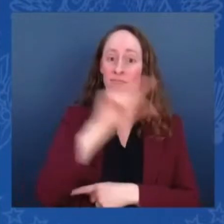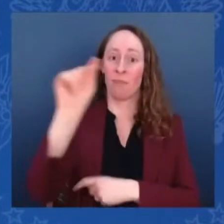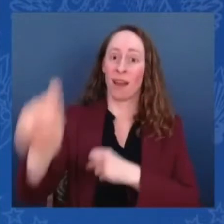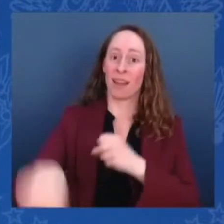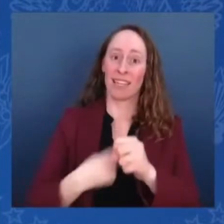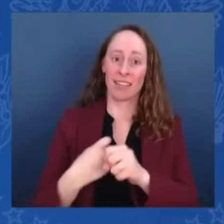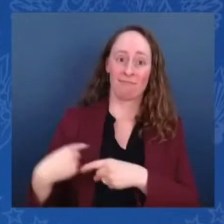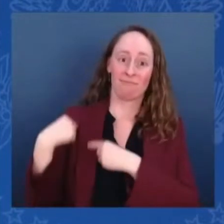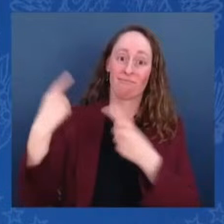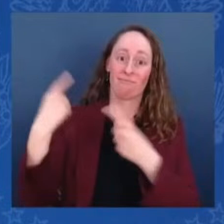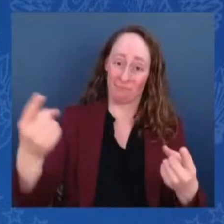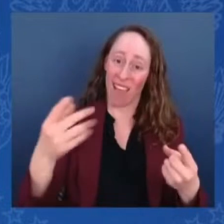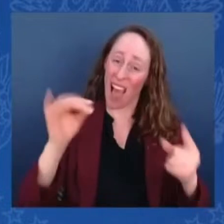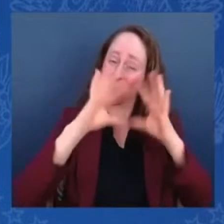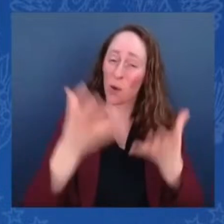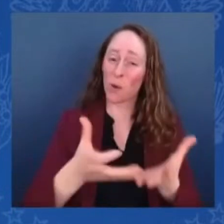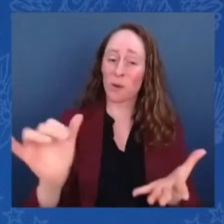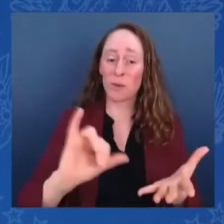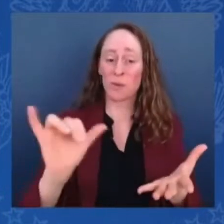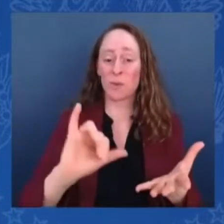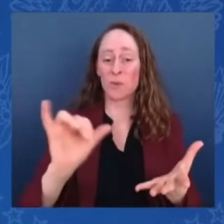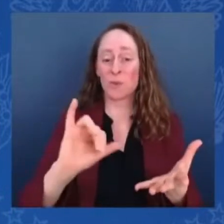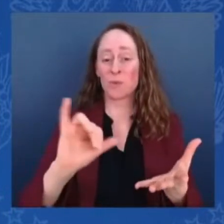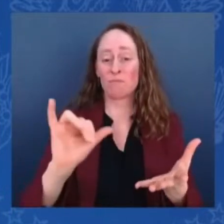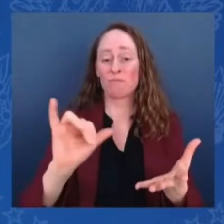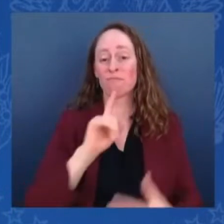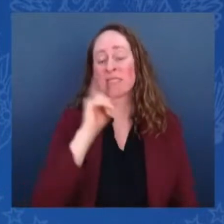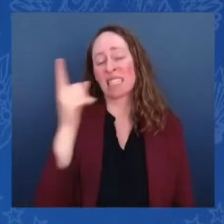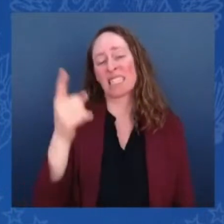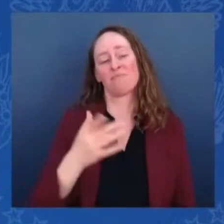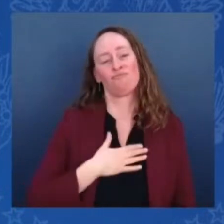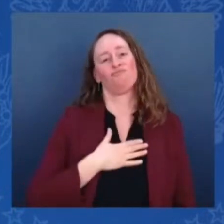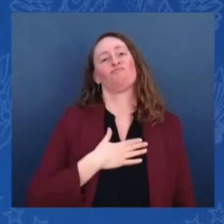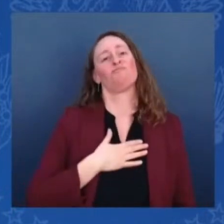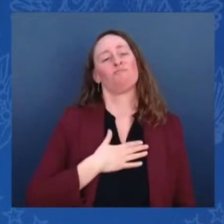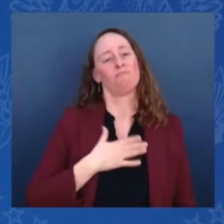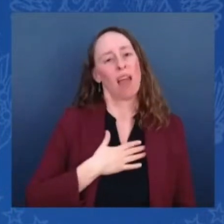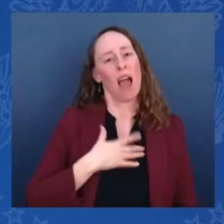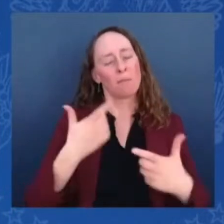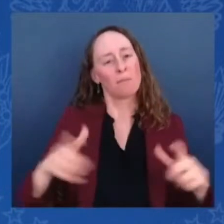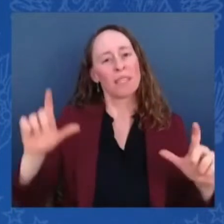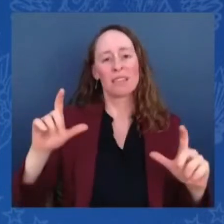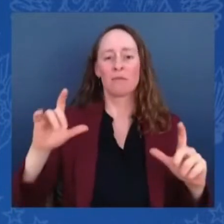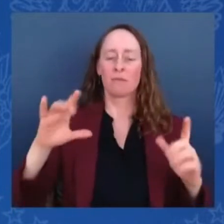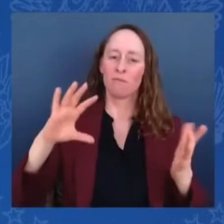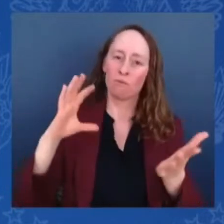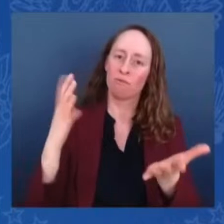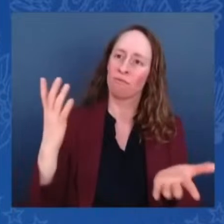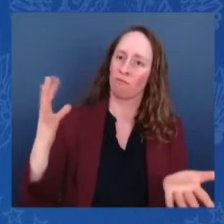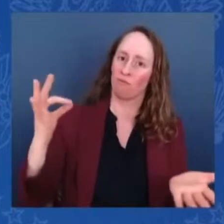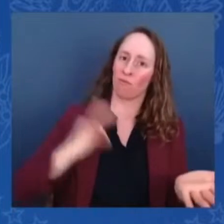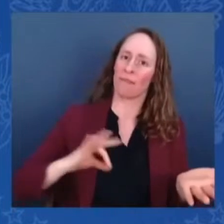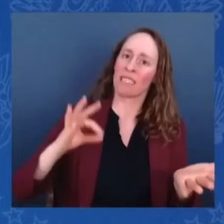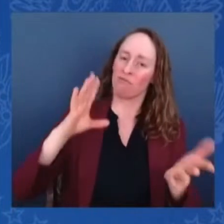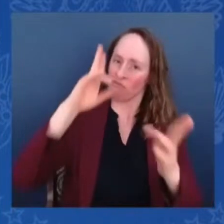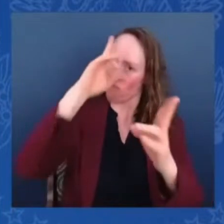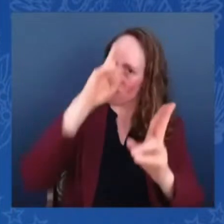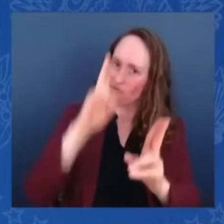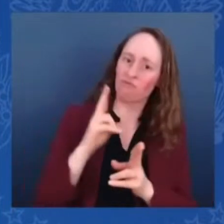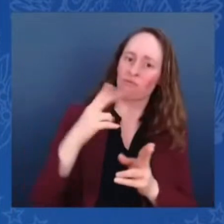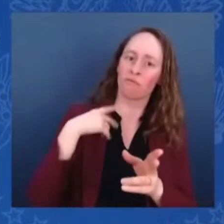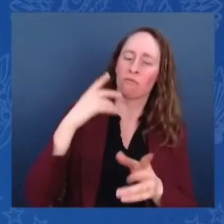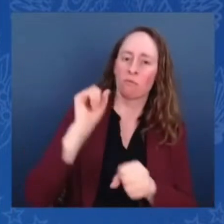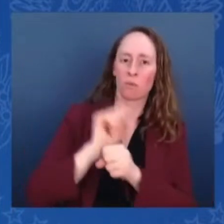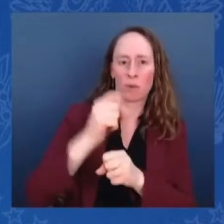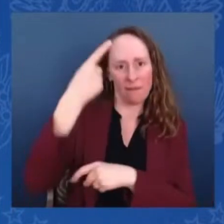Simply put, it's been the privilege of my lifetime to work for you to work with you, to work with this extraordinary team